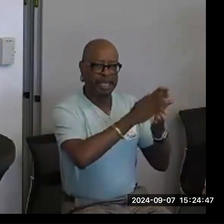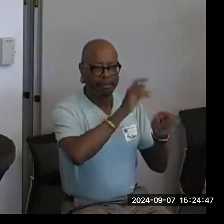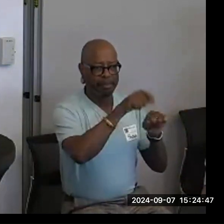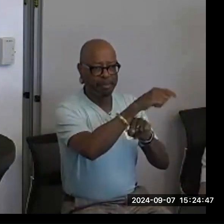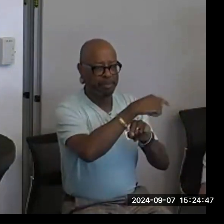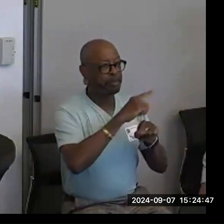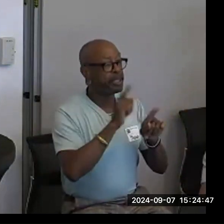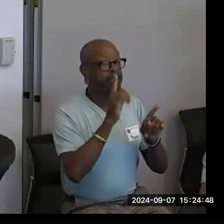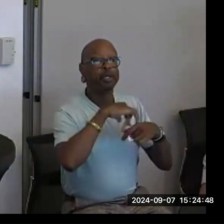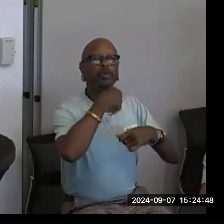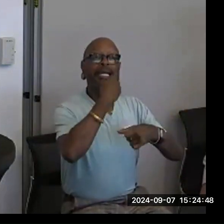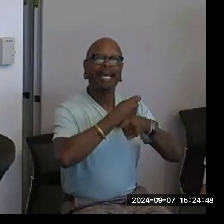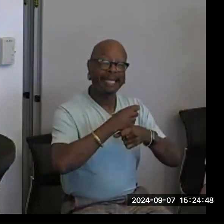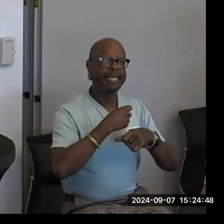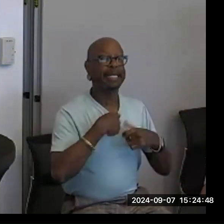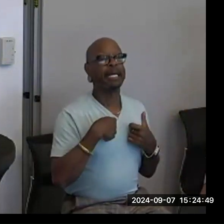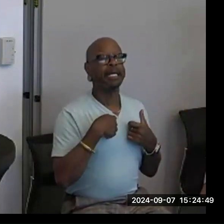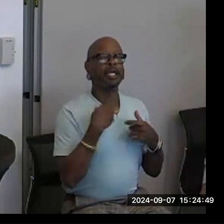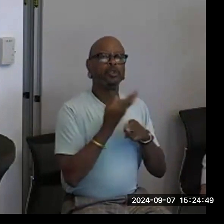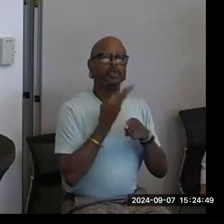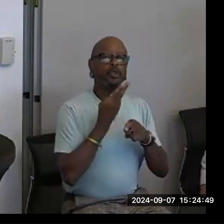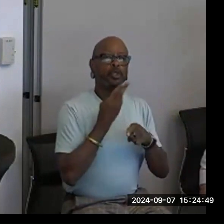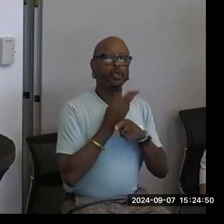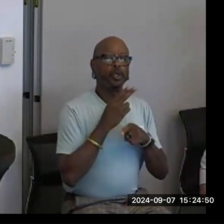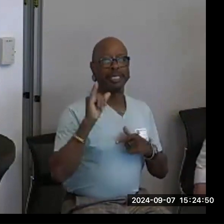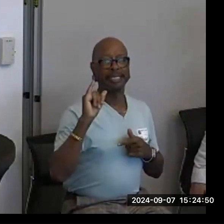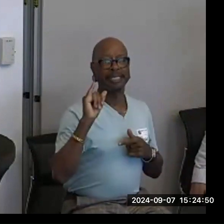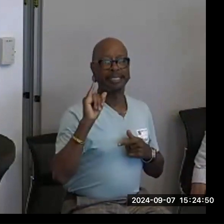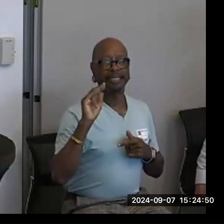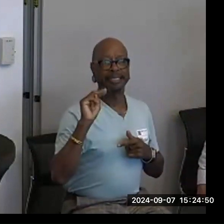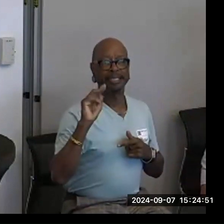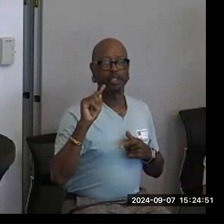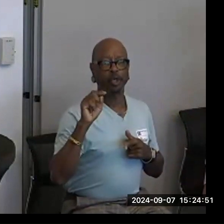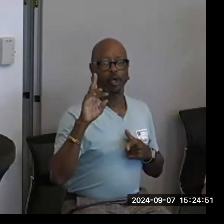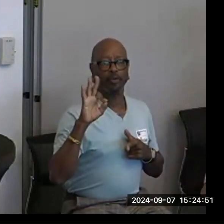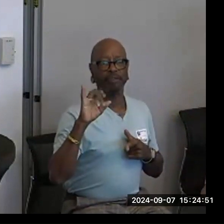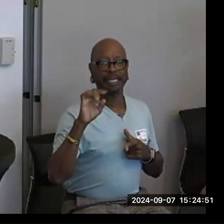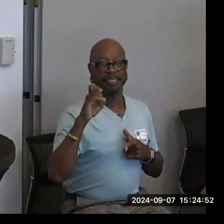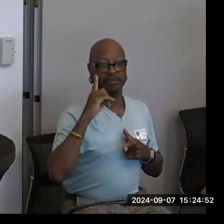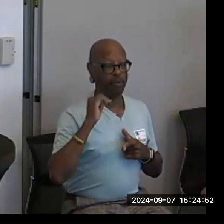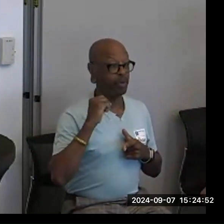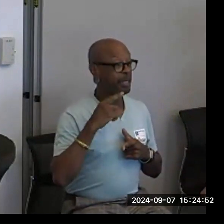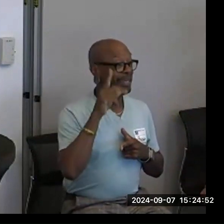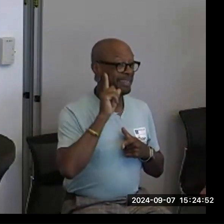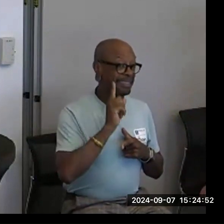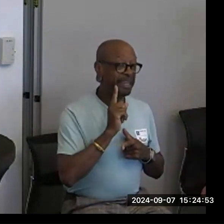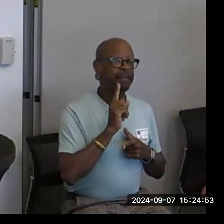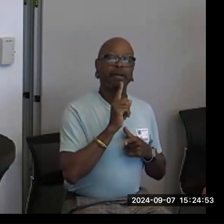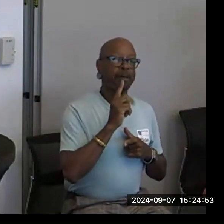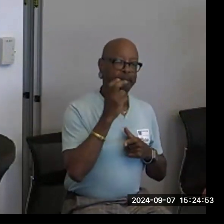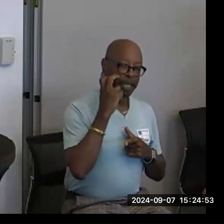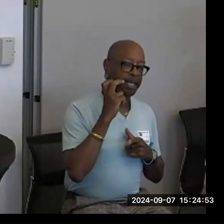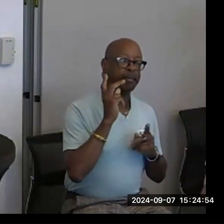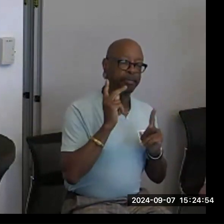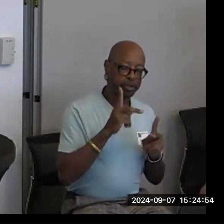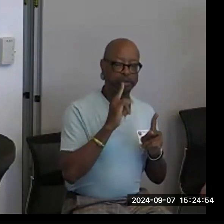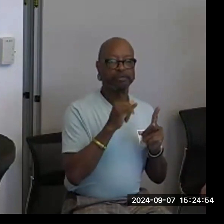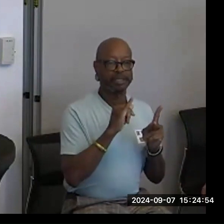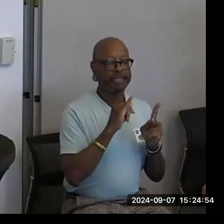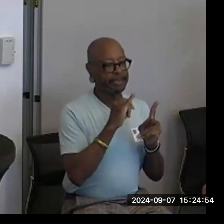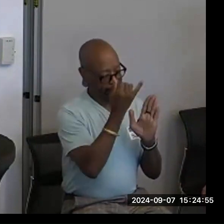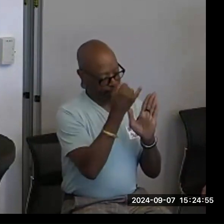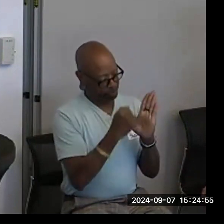interface that would allow a blind person to independently mark that stuff up and add it to the map before embossing. It's